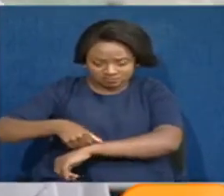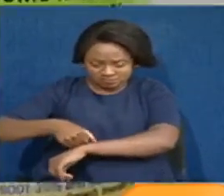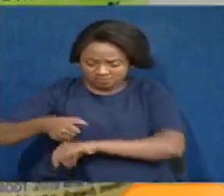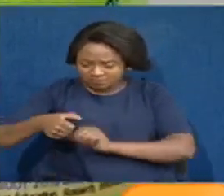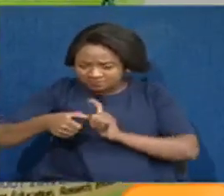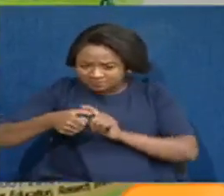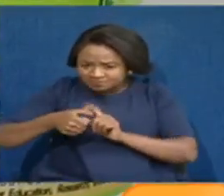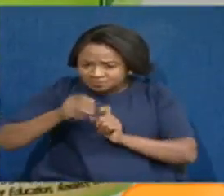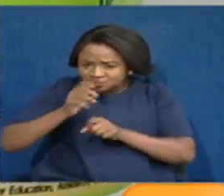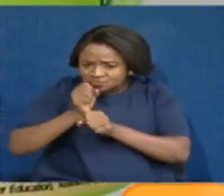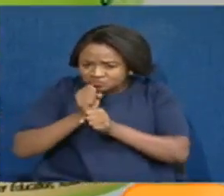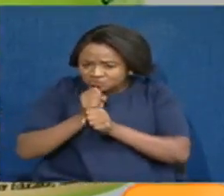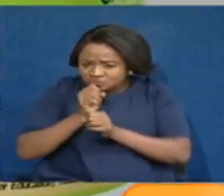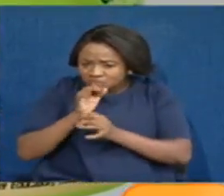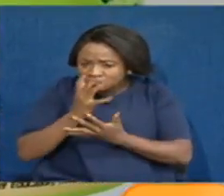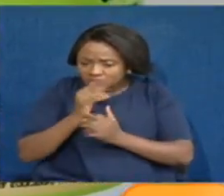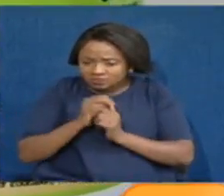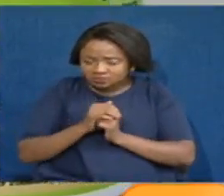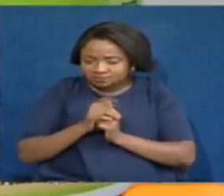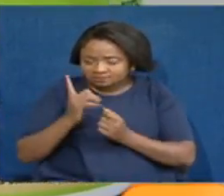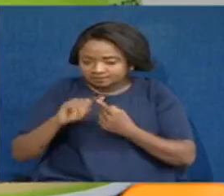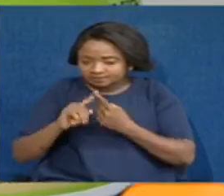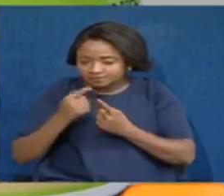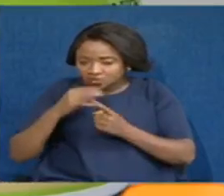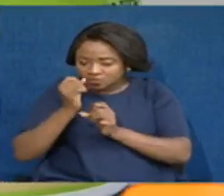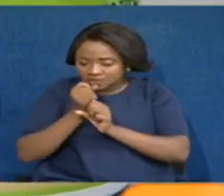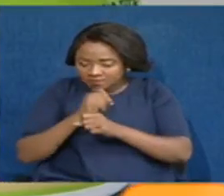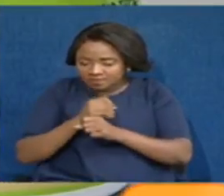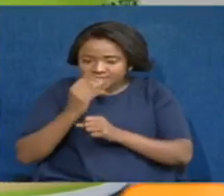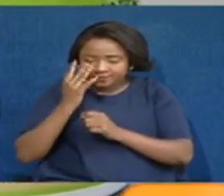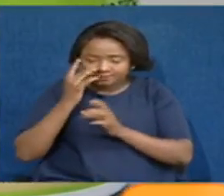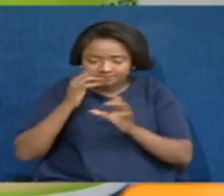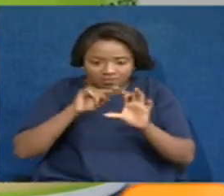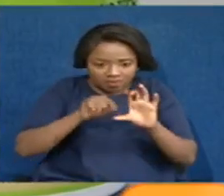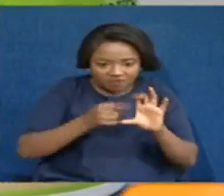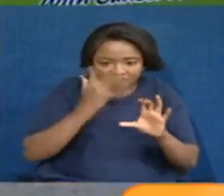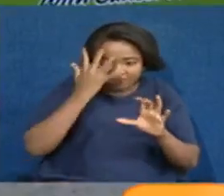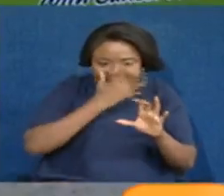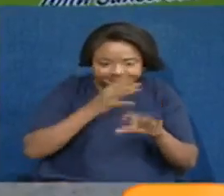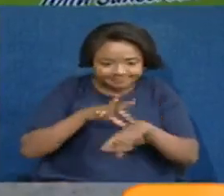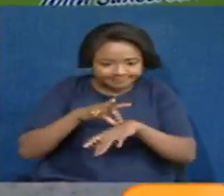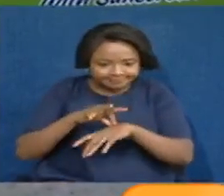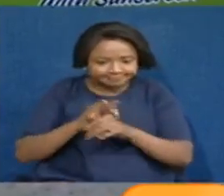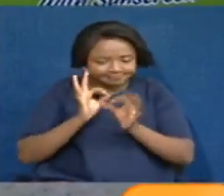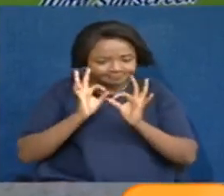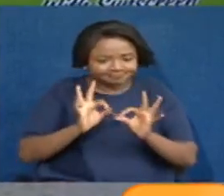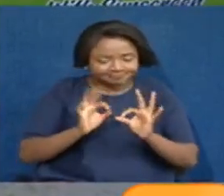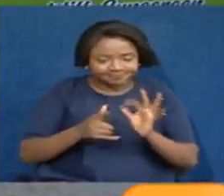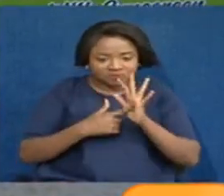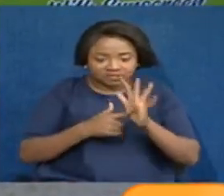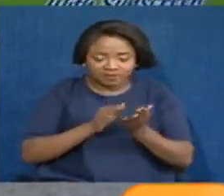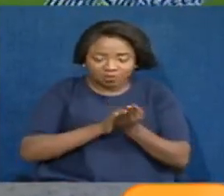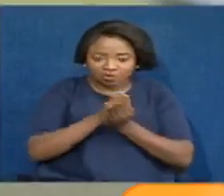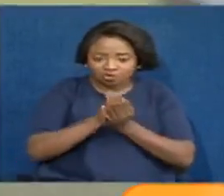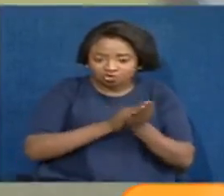abhorred. We do cosmetics and body skin care products, such as